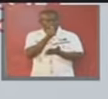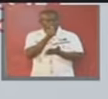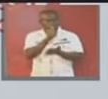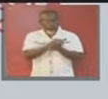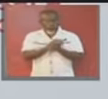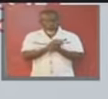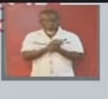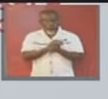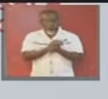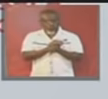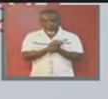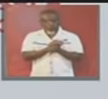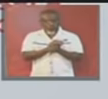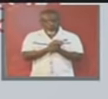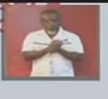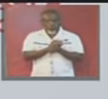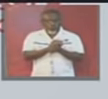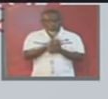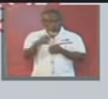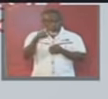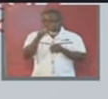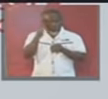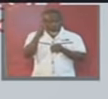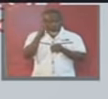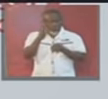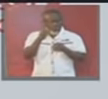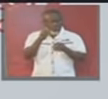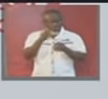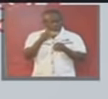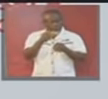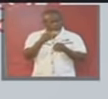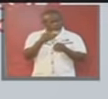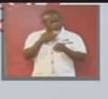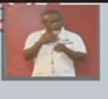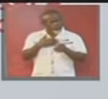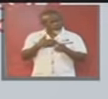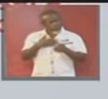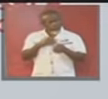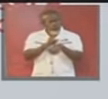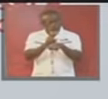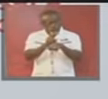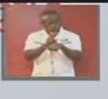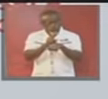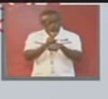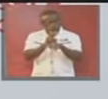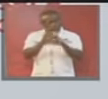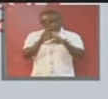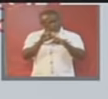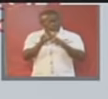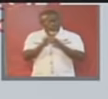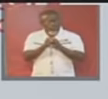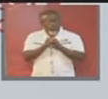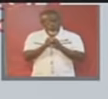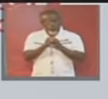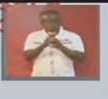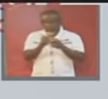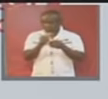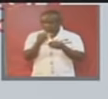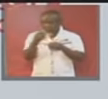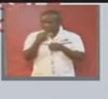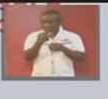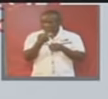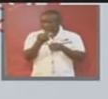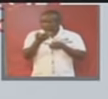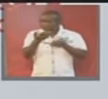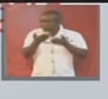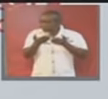be offered. In the case of Jamaica, they are using it primarily at this time for